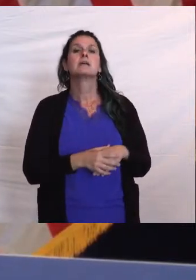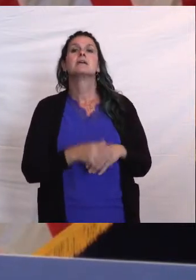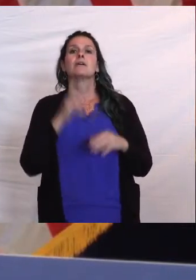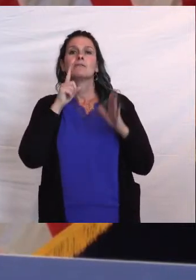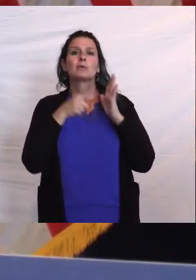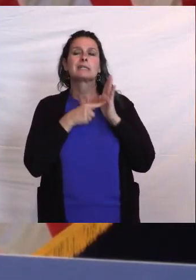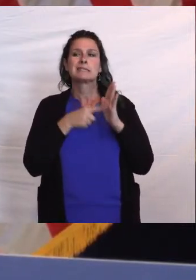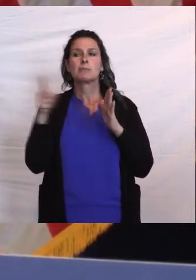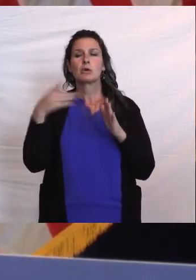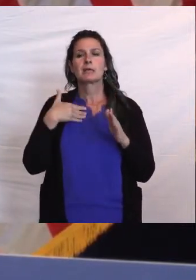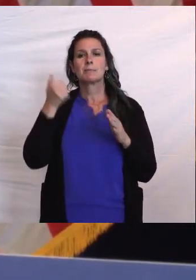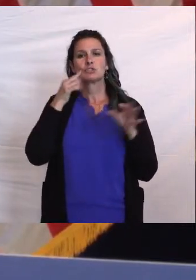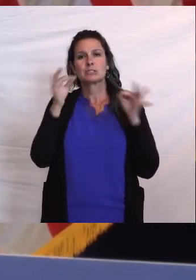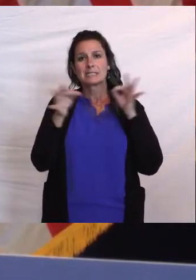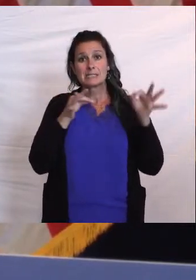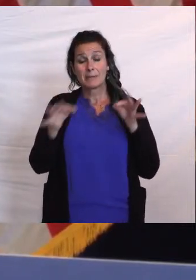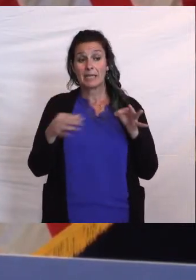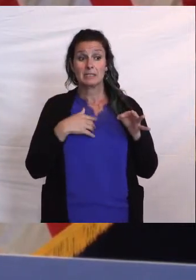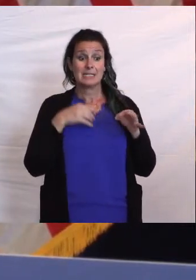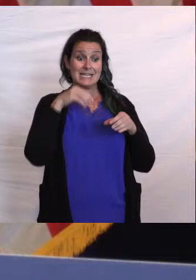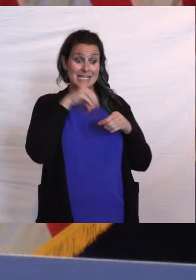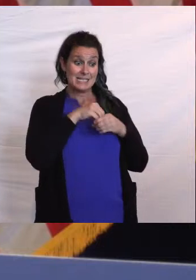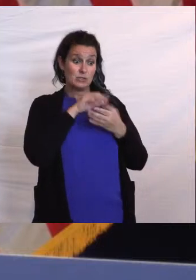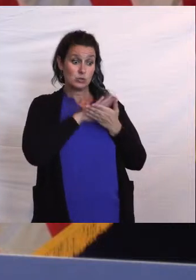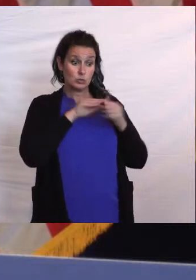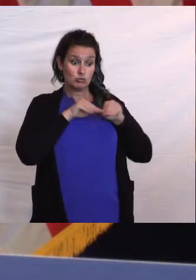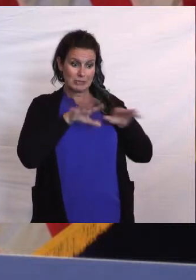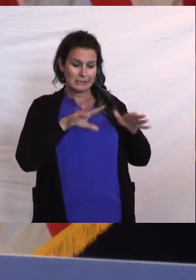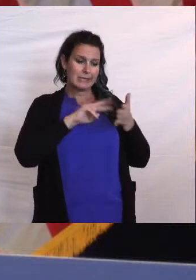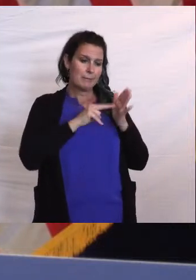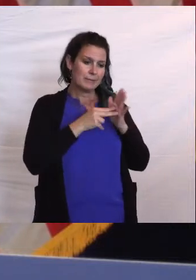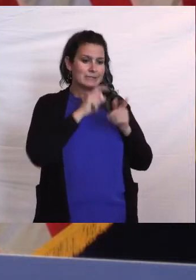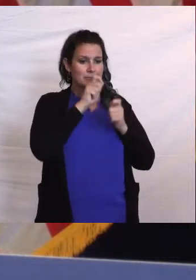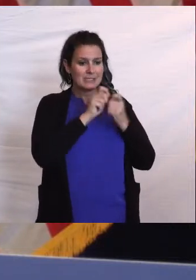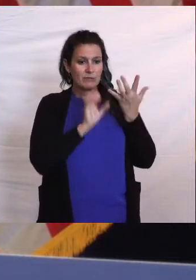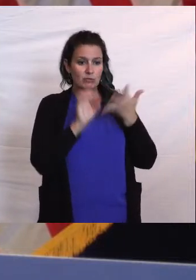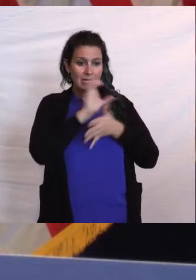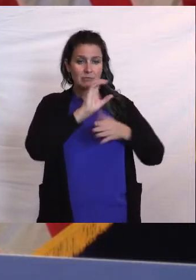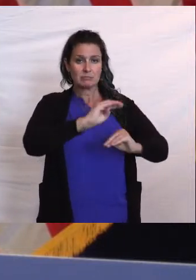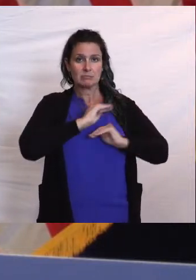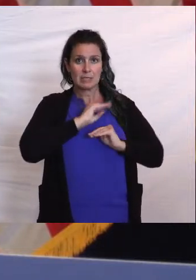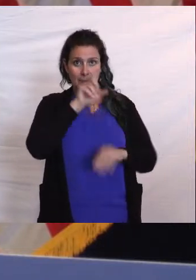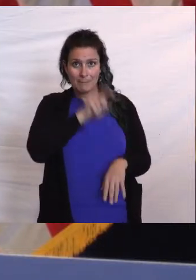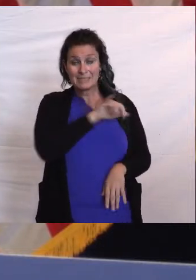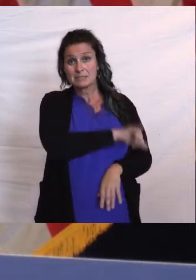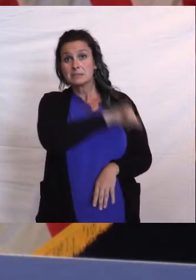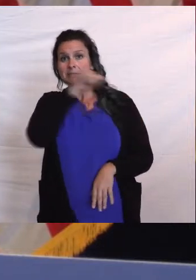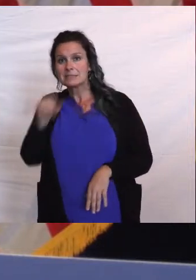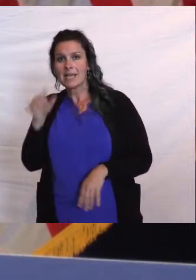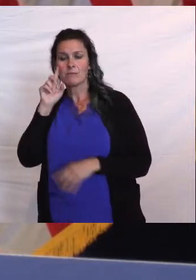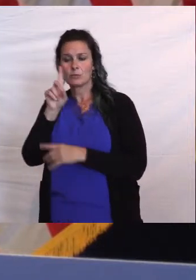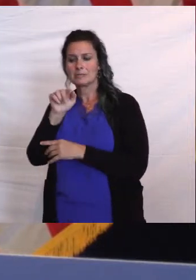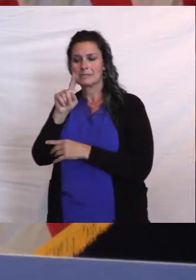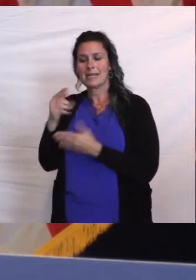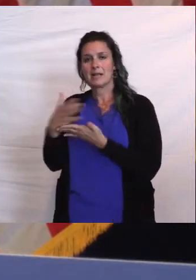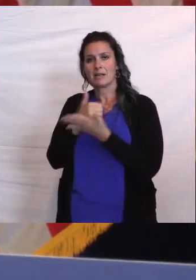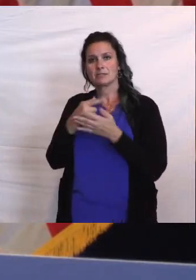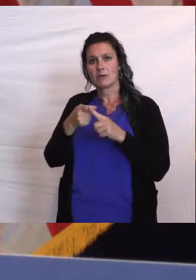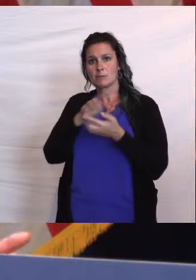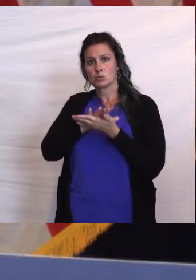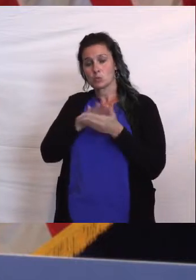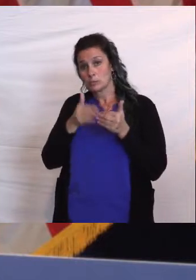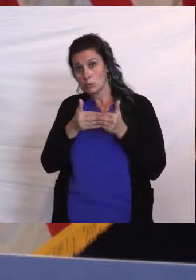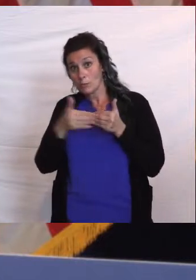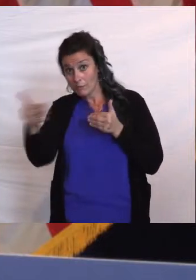went over how we defined in-school transmission. Similarly, for our data collection from the schools moving